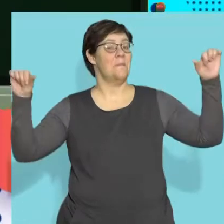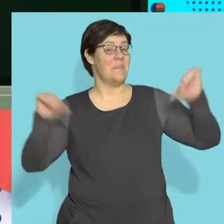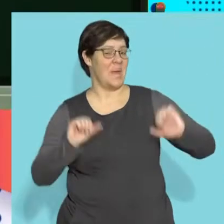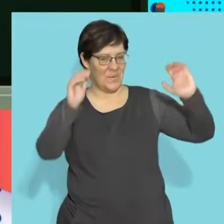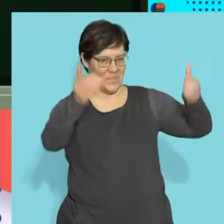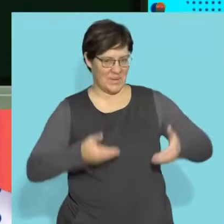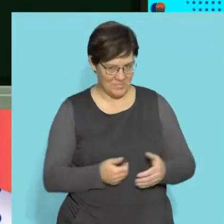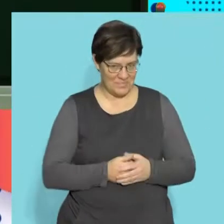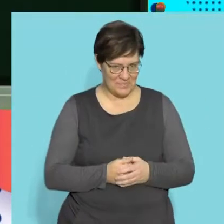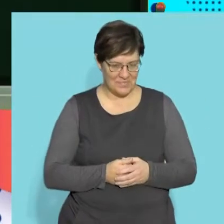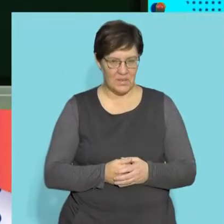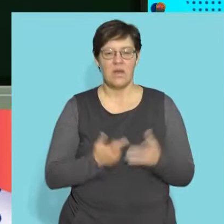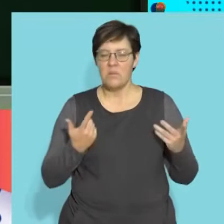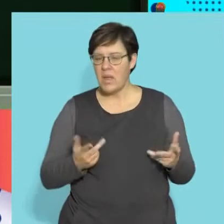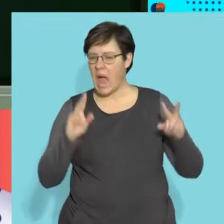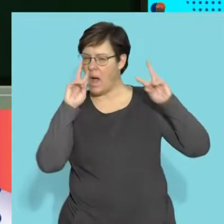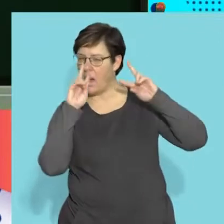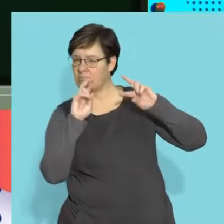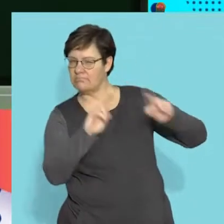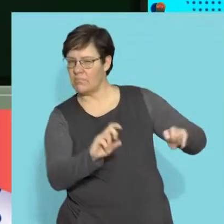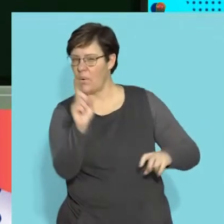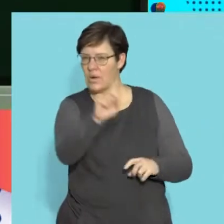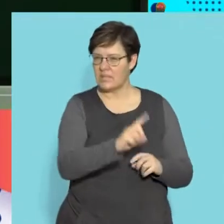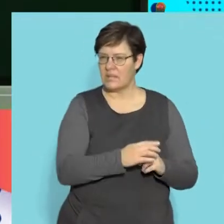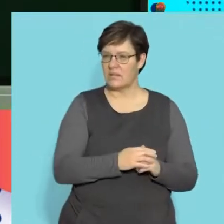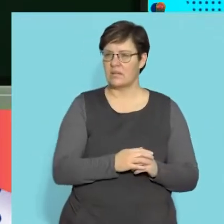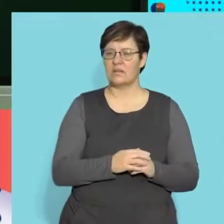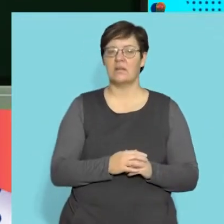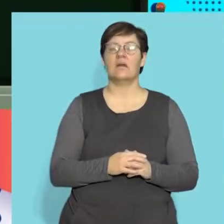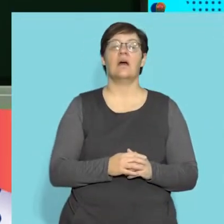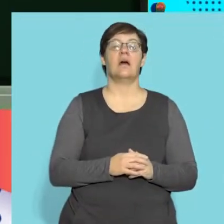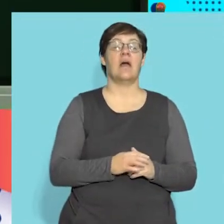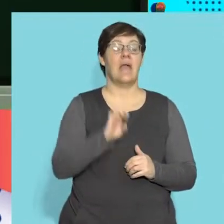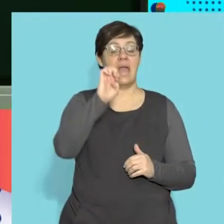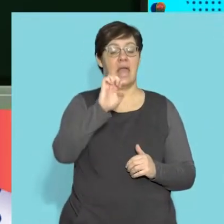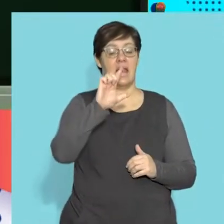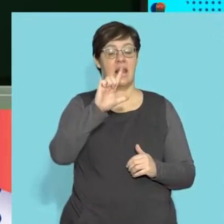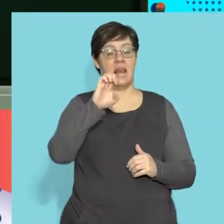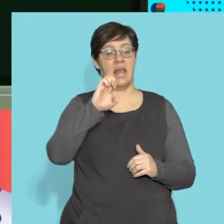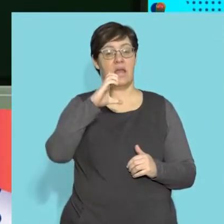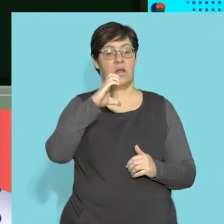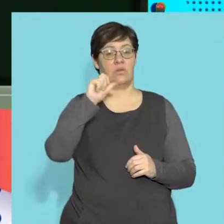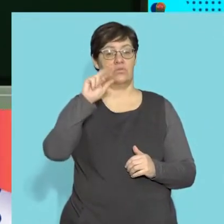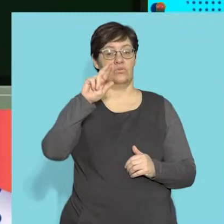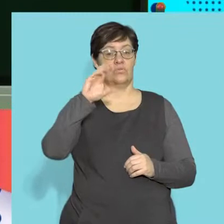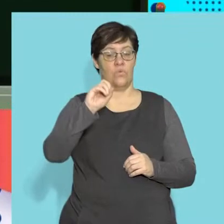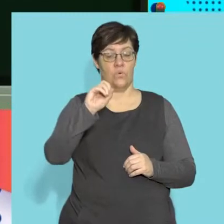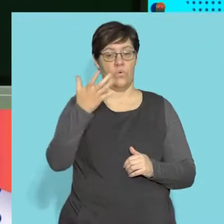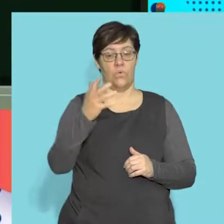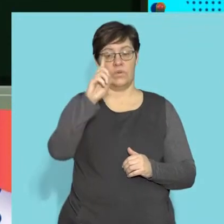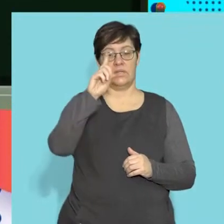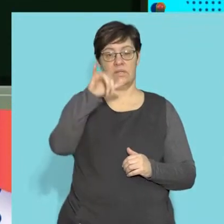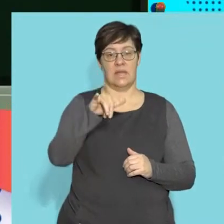Welcome back, everyone. We've been investigating the idea of electrodynamics, and we're taking a closer